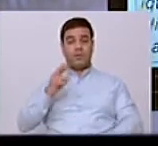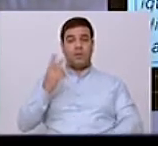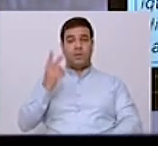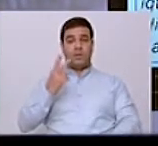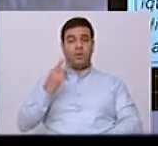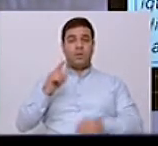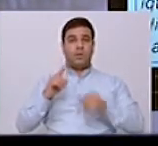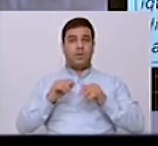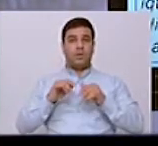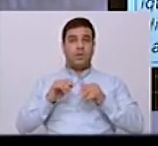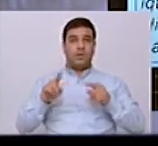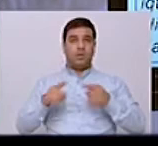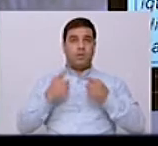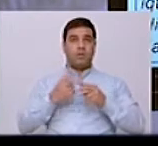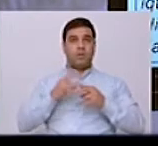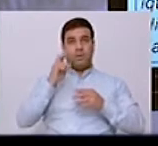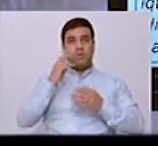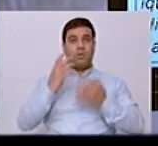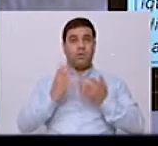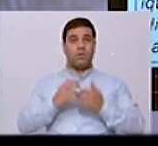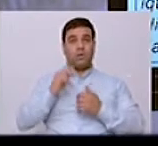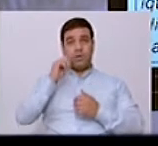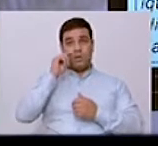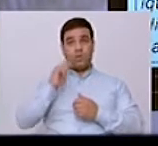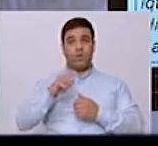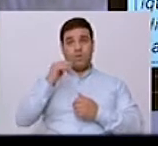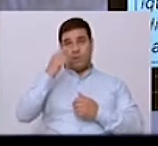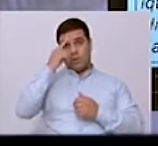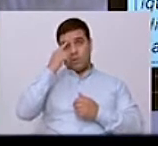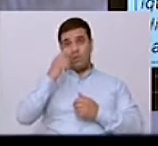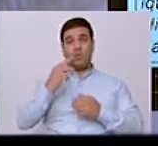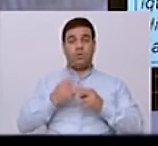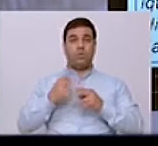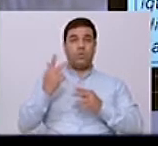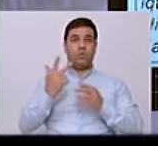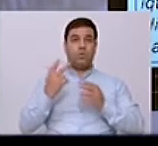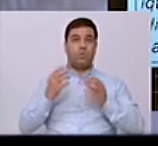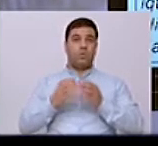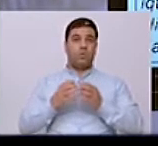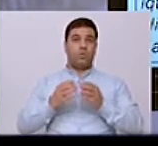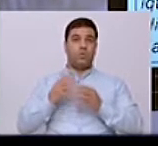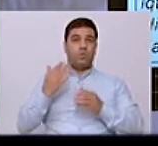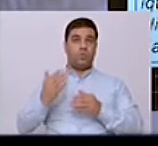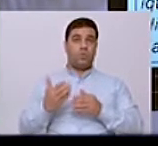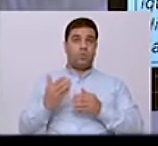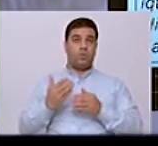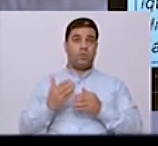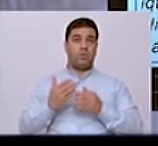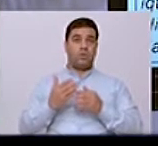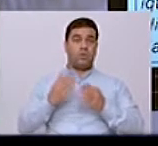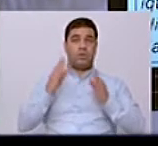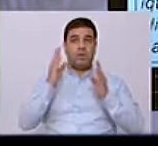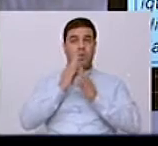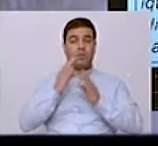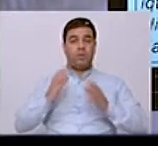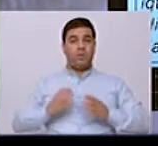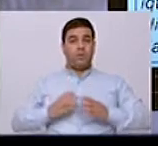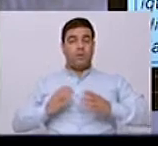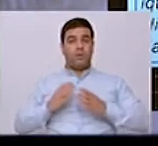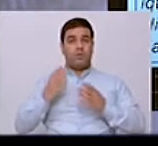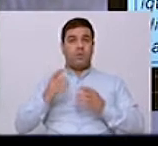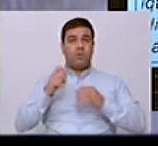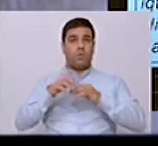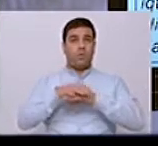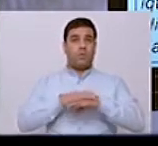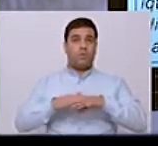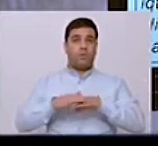rivojlangan davlati sanaladi. Xitoy va Hindiston 3-chi guruhni tashkil qiladi. Ya'ni tabiiy resurslar, aholi